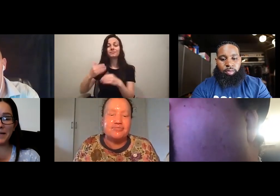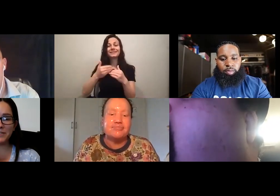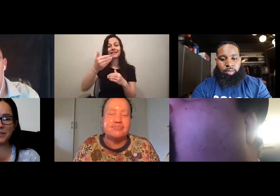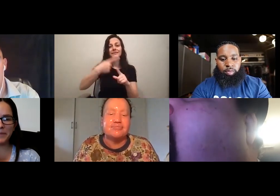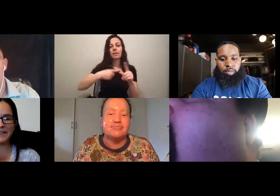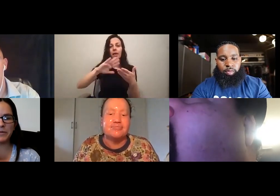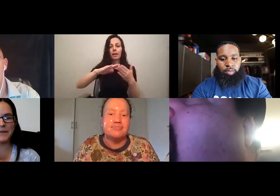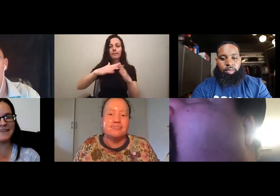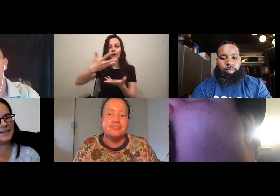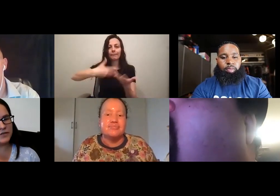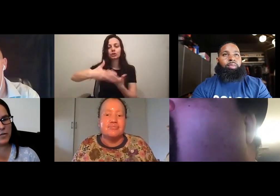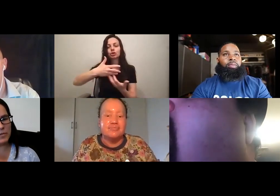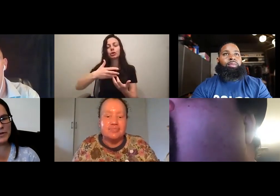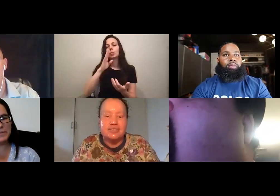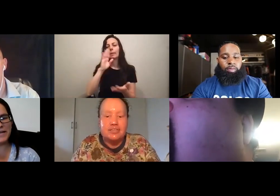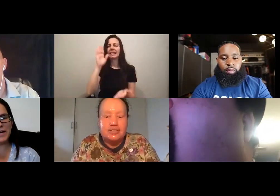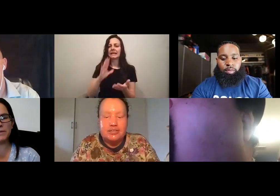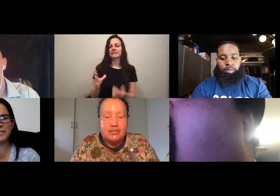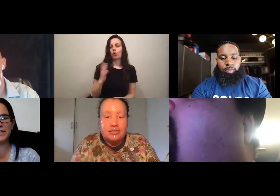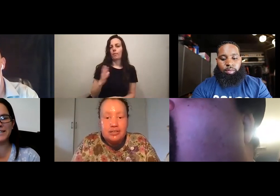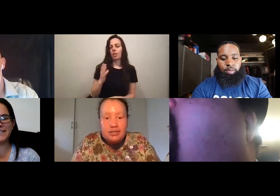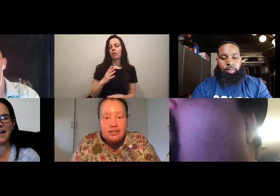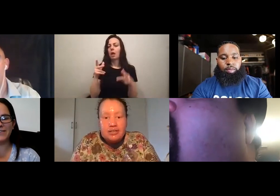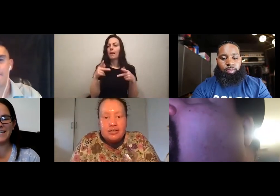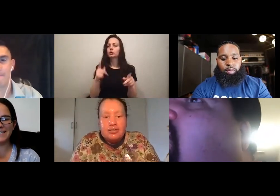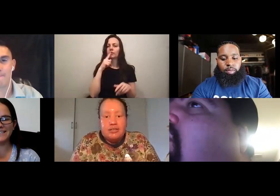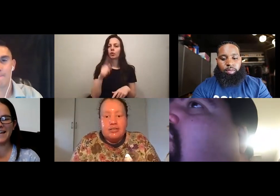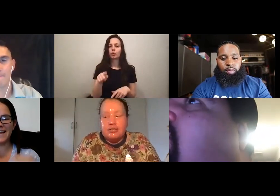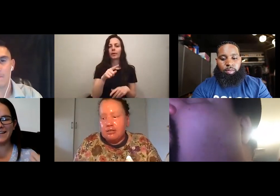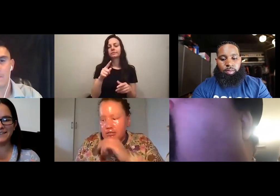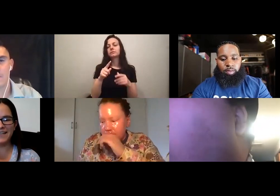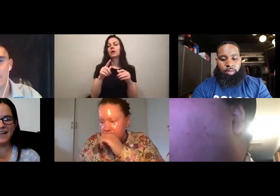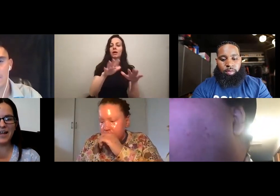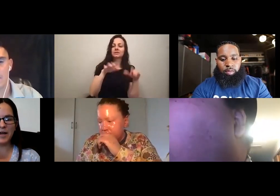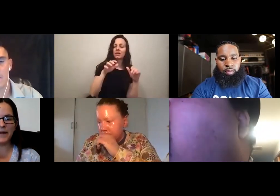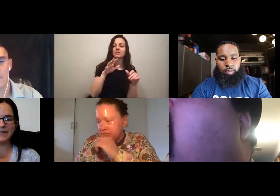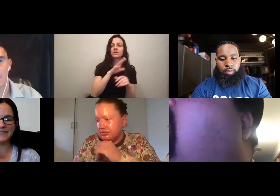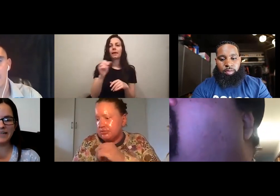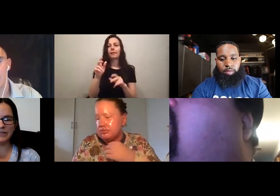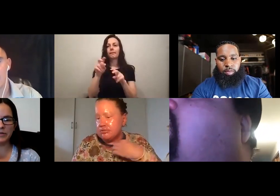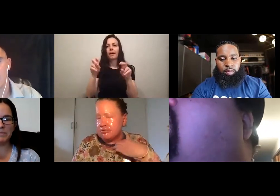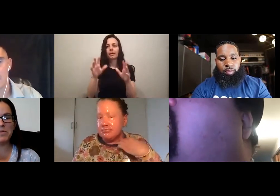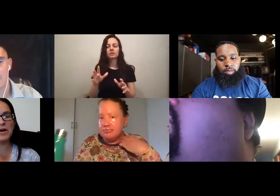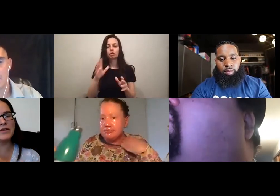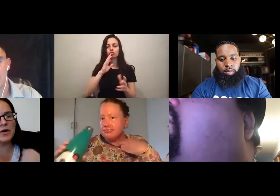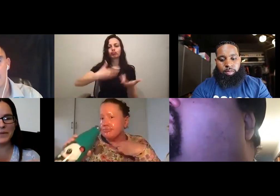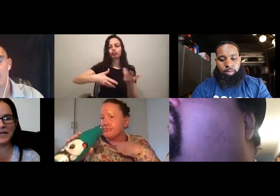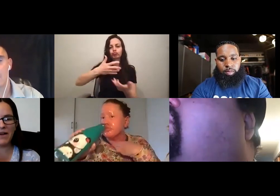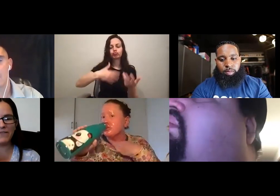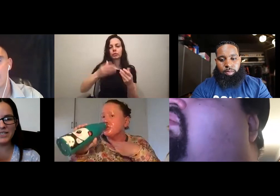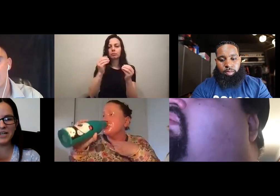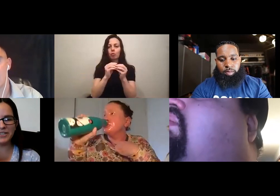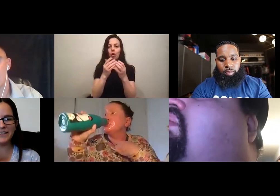community mixer. It'll be a little bit less formal. It'll be an opportunity to have attendees and panelists have a little bit more of an